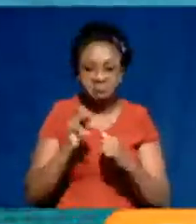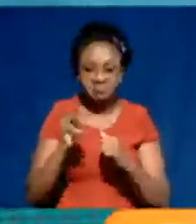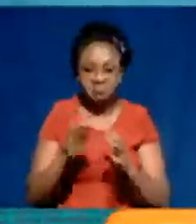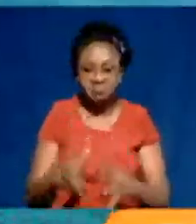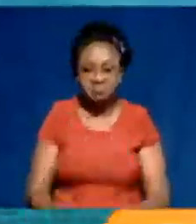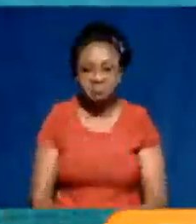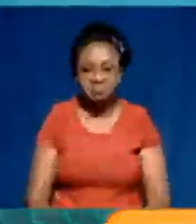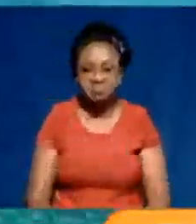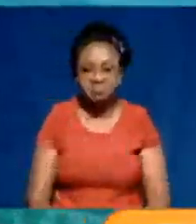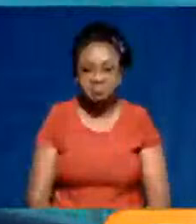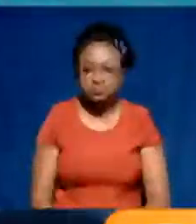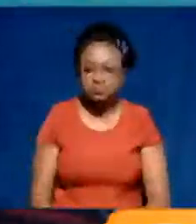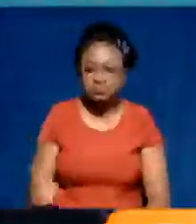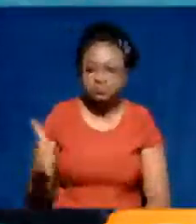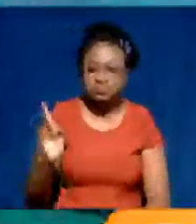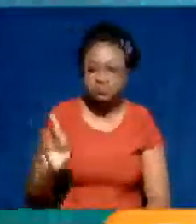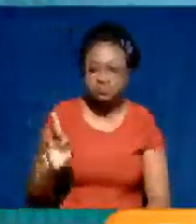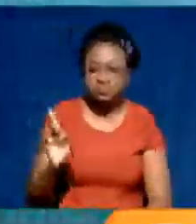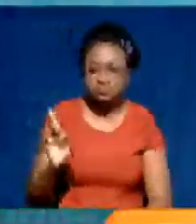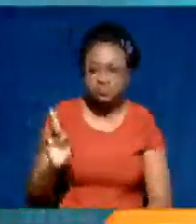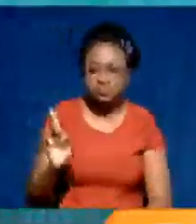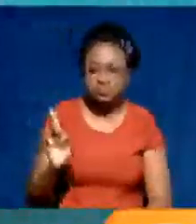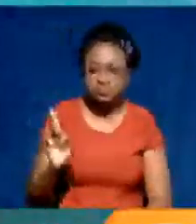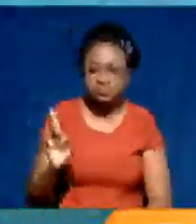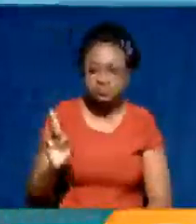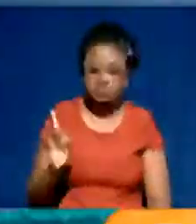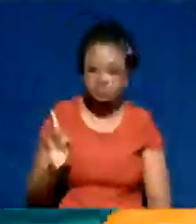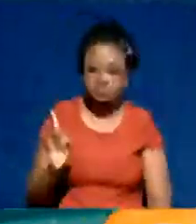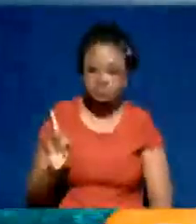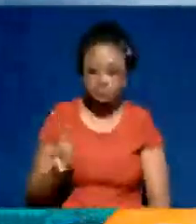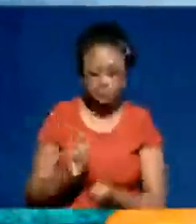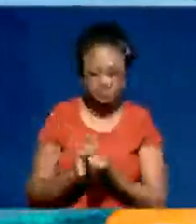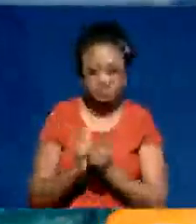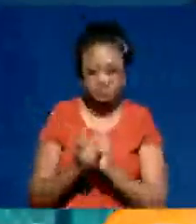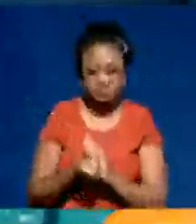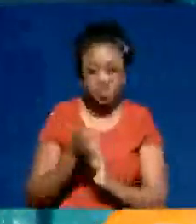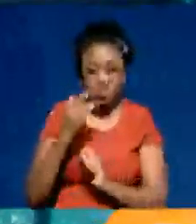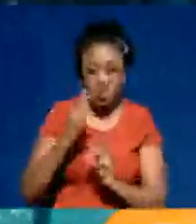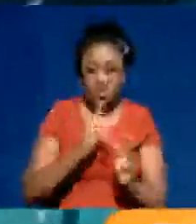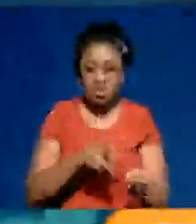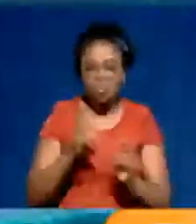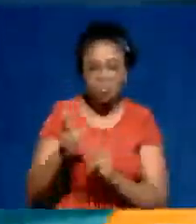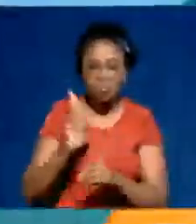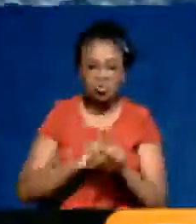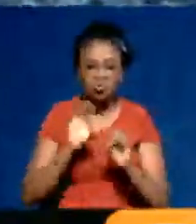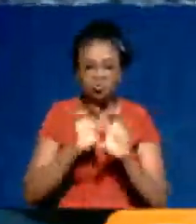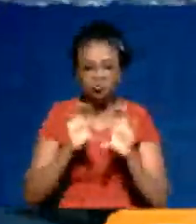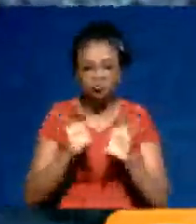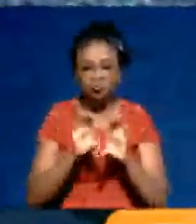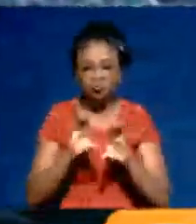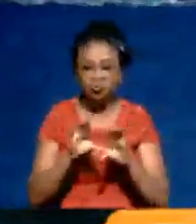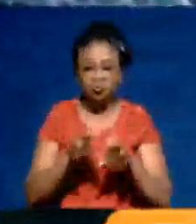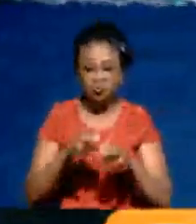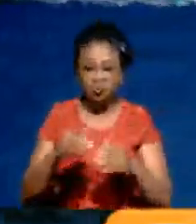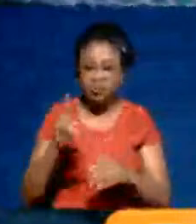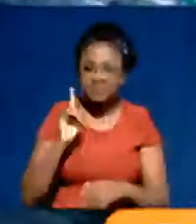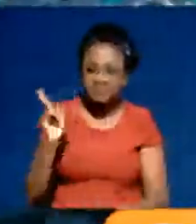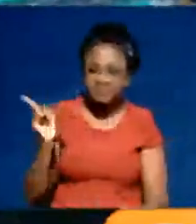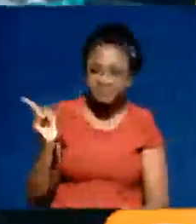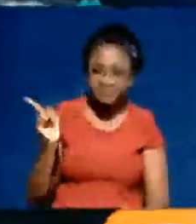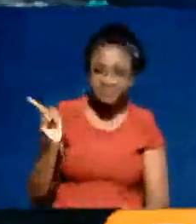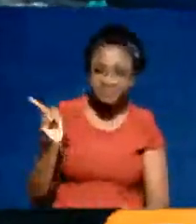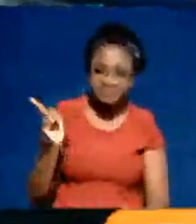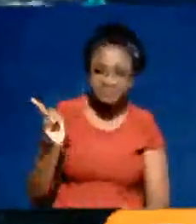plastic cages have marked a shift from the traditional square and rectangular wooden cages that struggle to